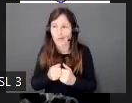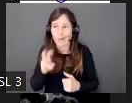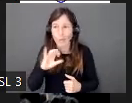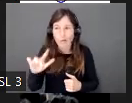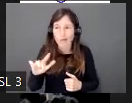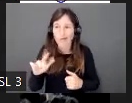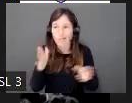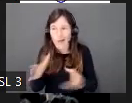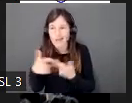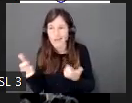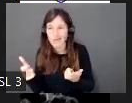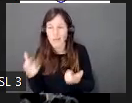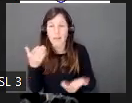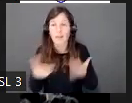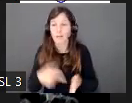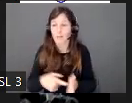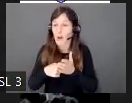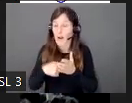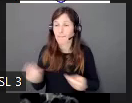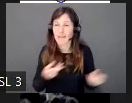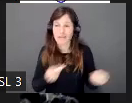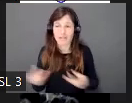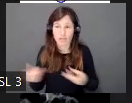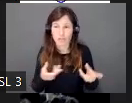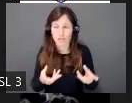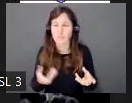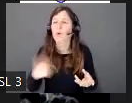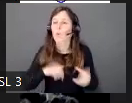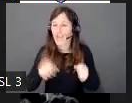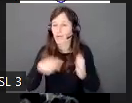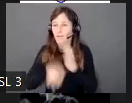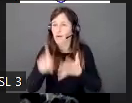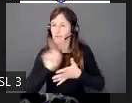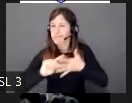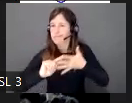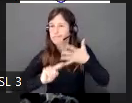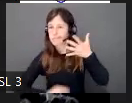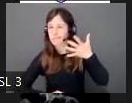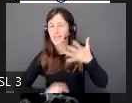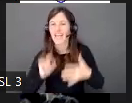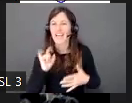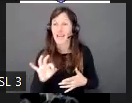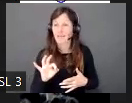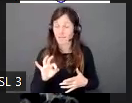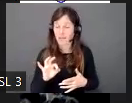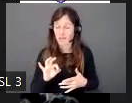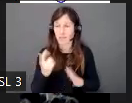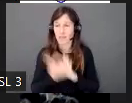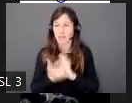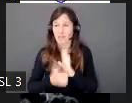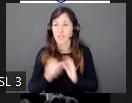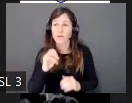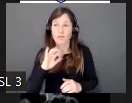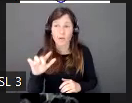mediation? And again, if there's a criminal process, I can update the investigation, the stakeholders